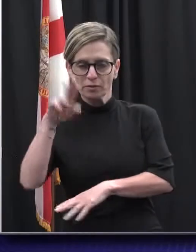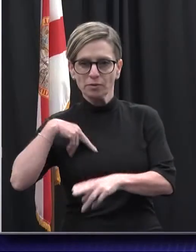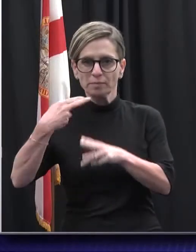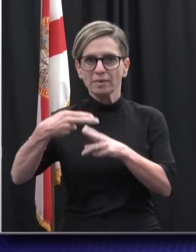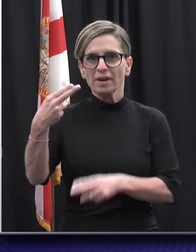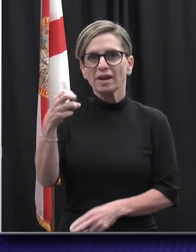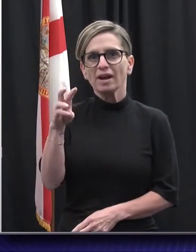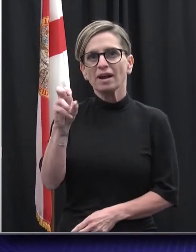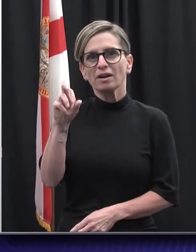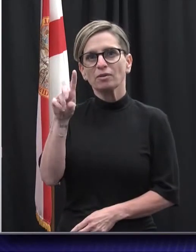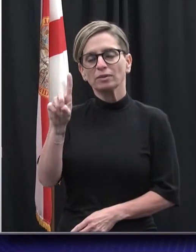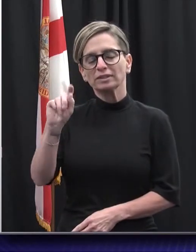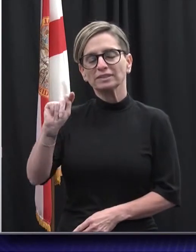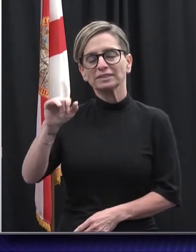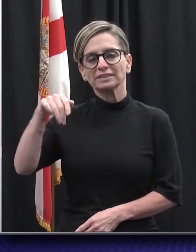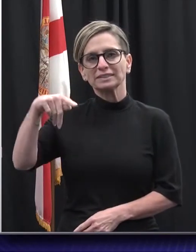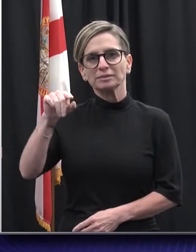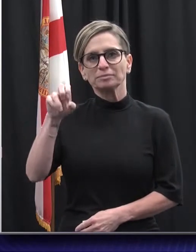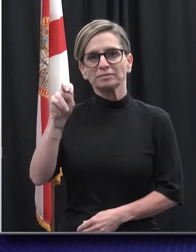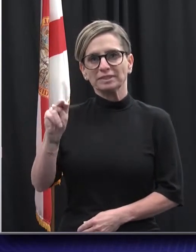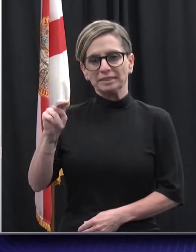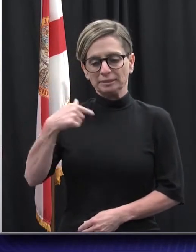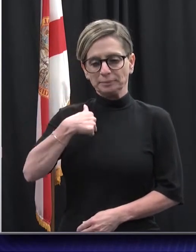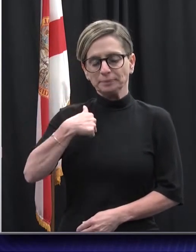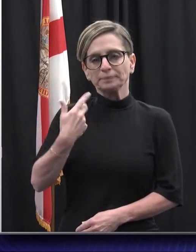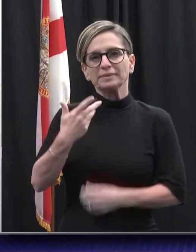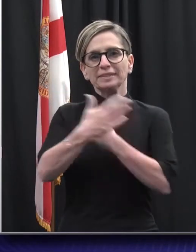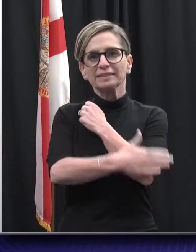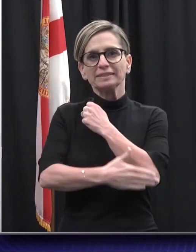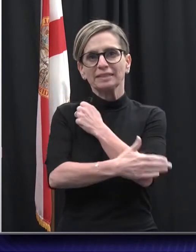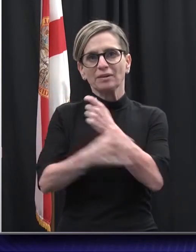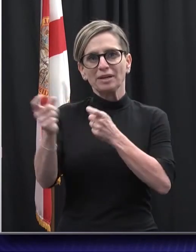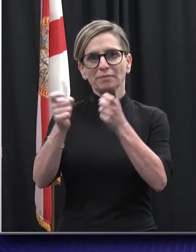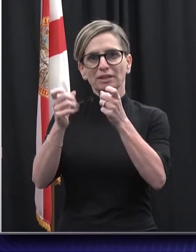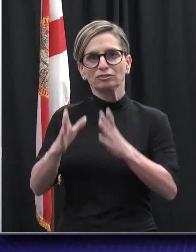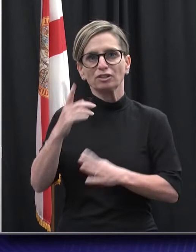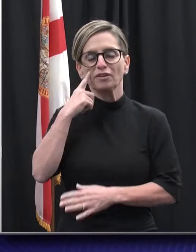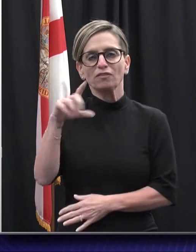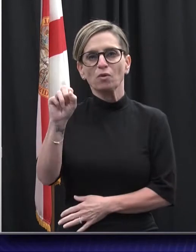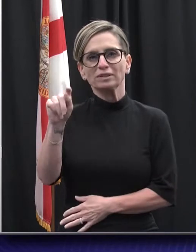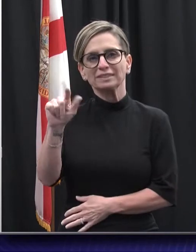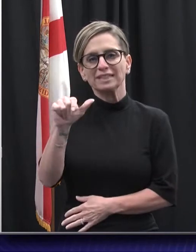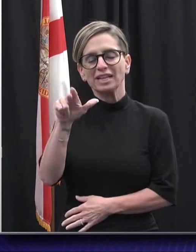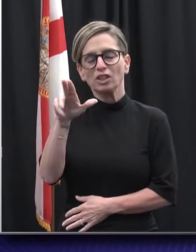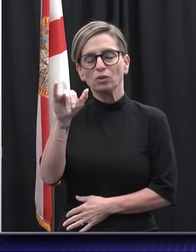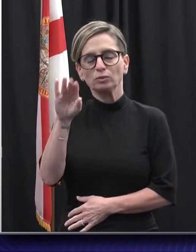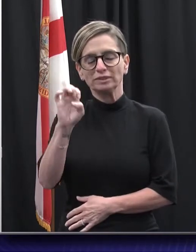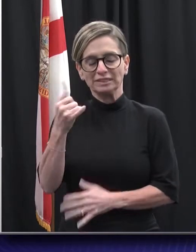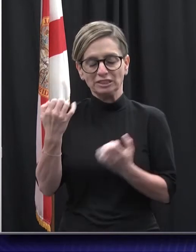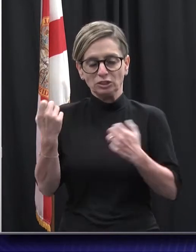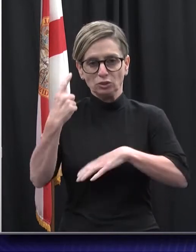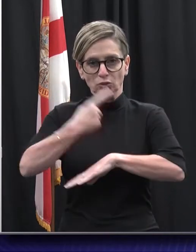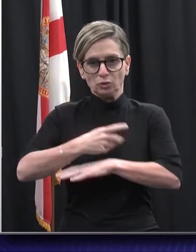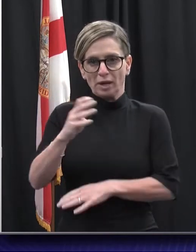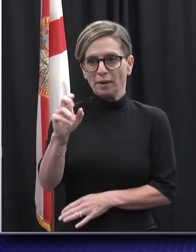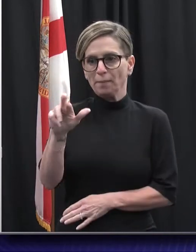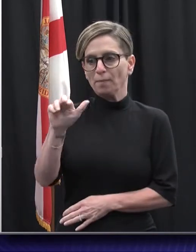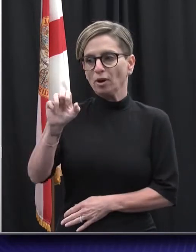Howard Tipton, and I serve as the County Administrator for St. Lucie County, and this is our March 31st,